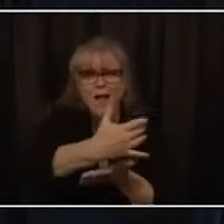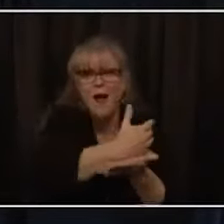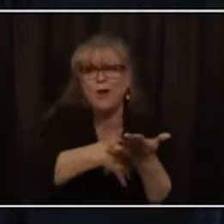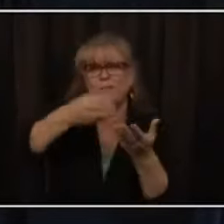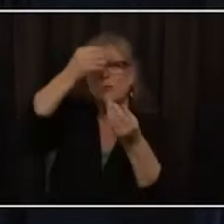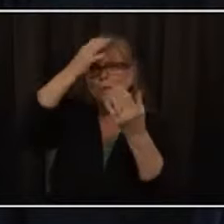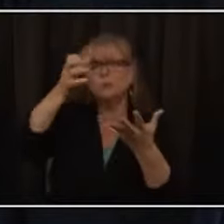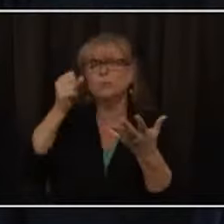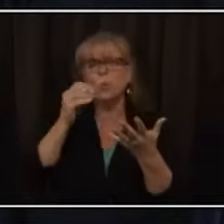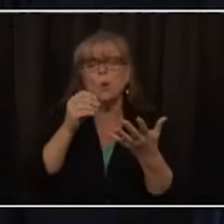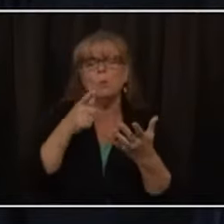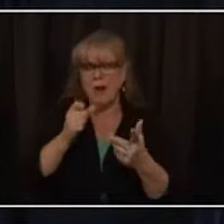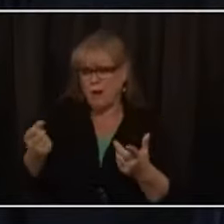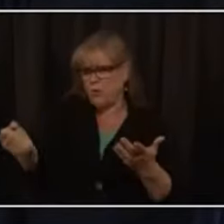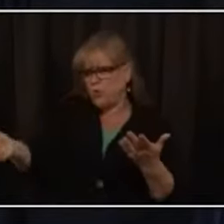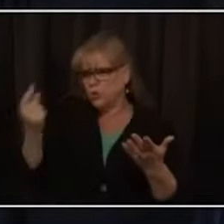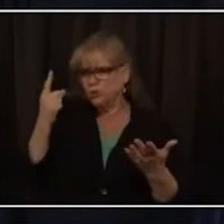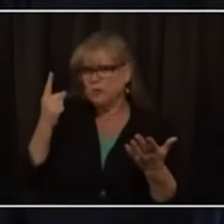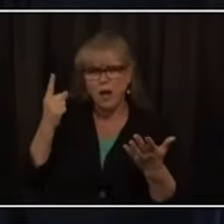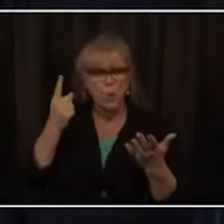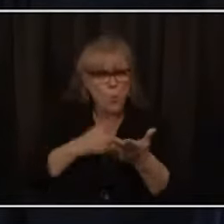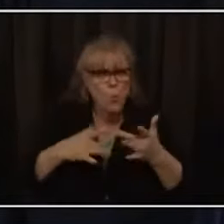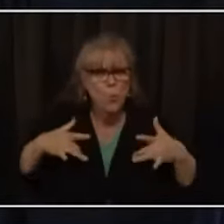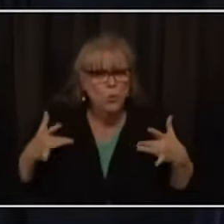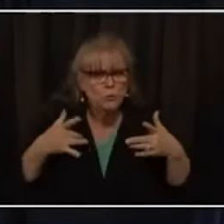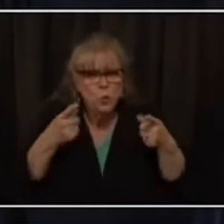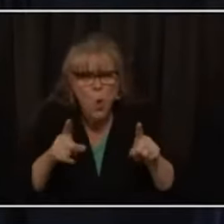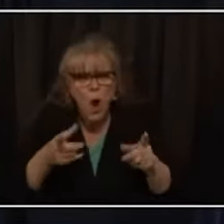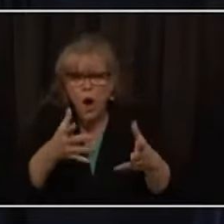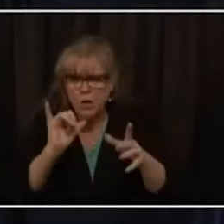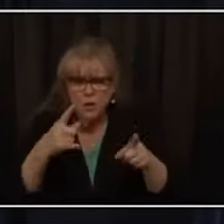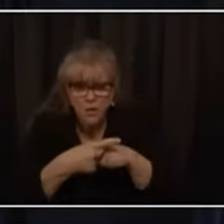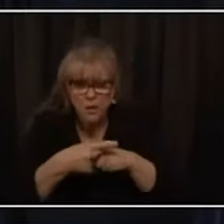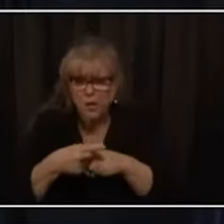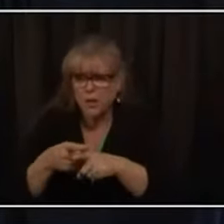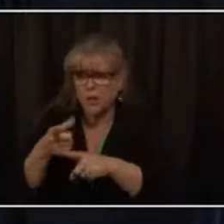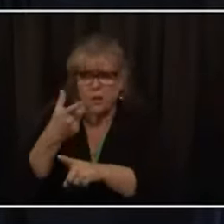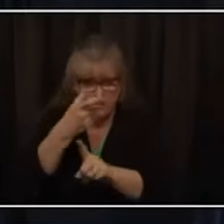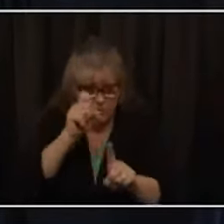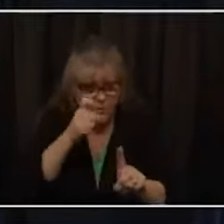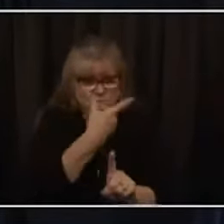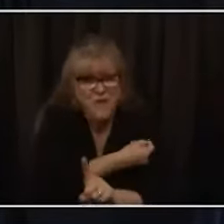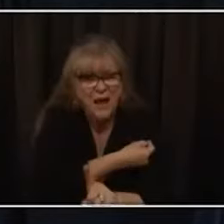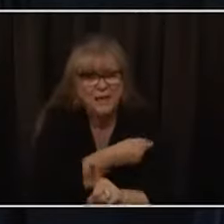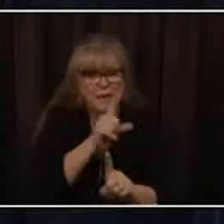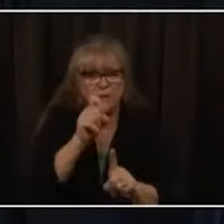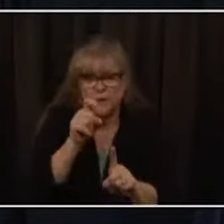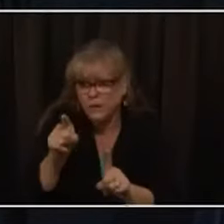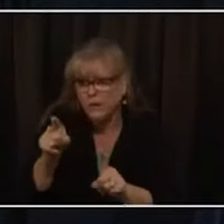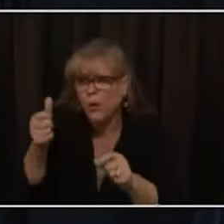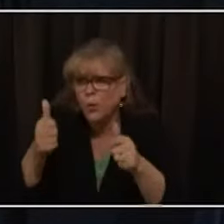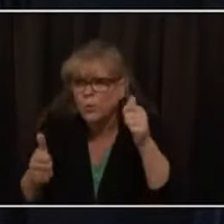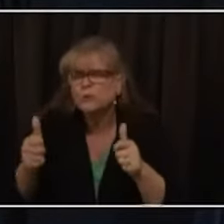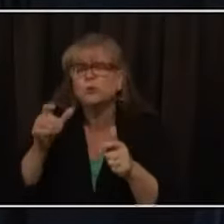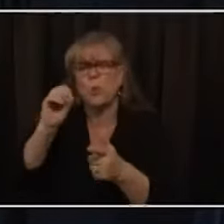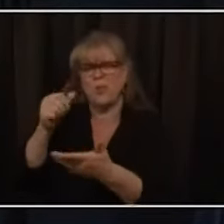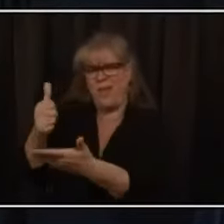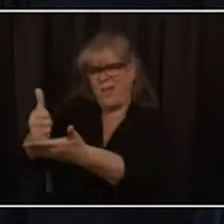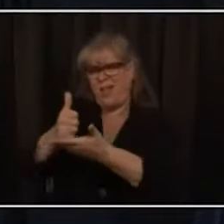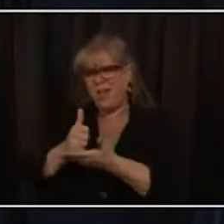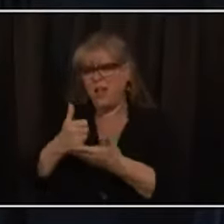weeks following this vaccine, and our ability to determine, is this just coincidence or is this something